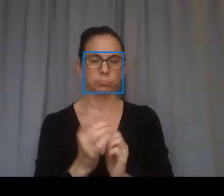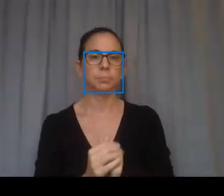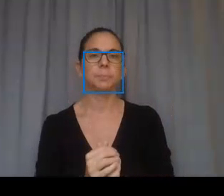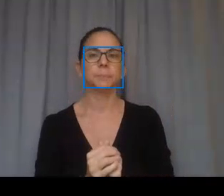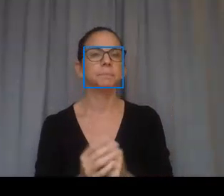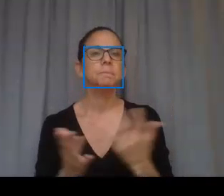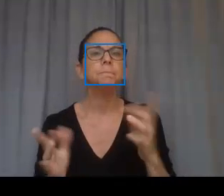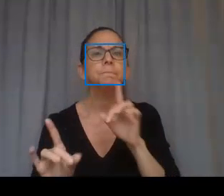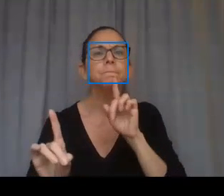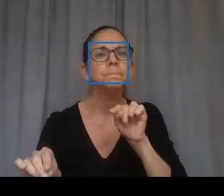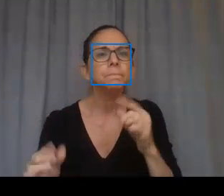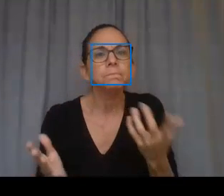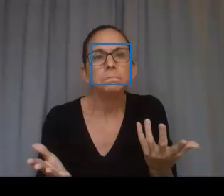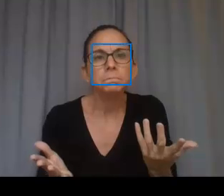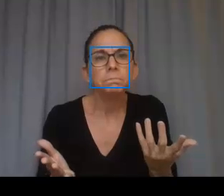What'd you get?